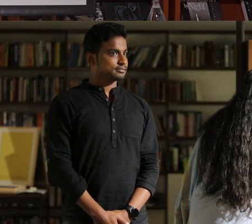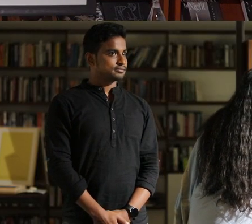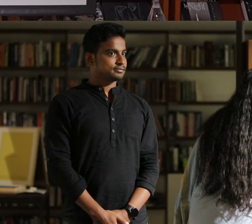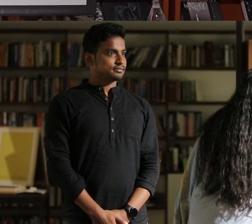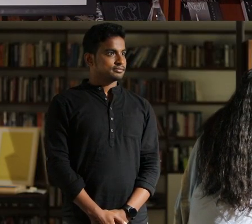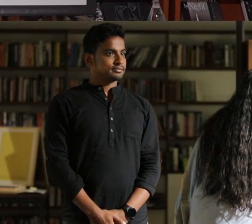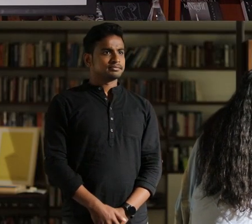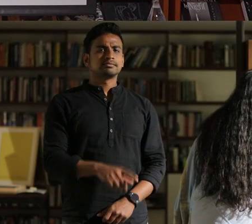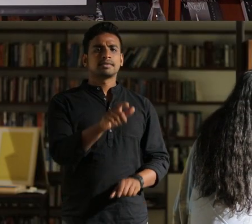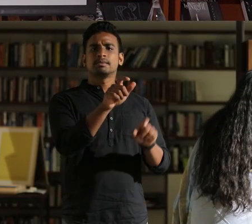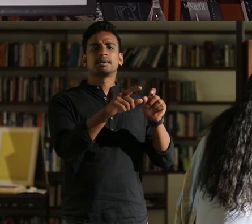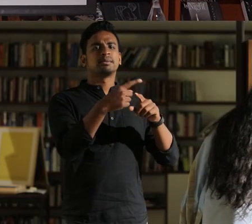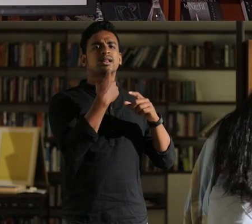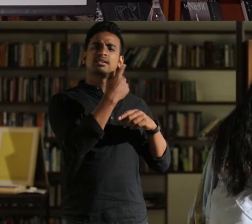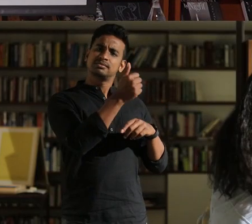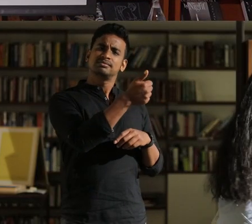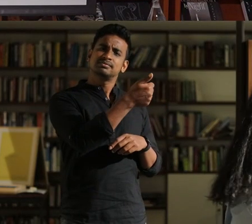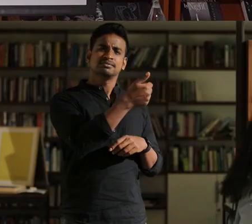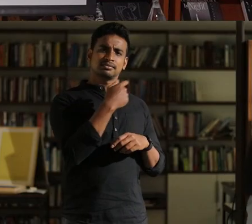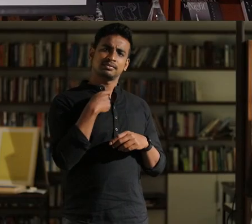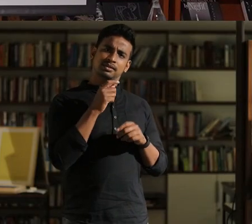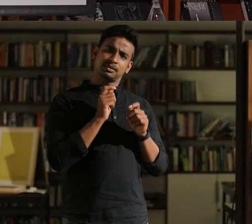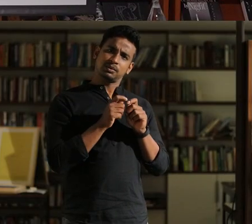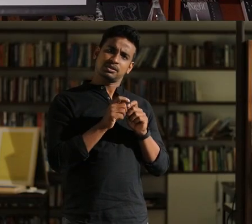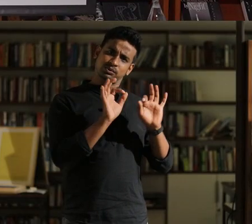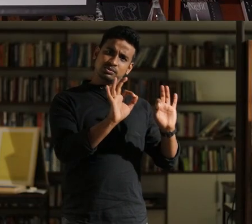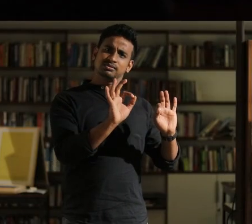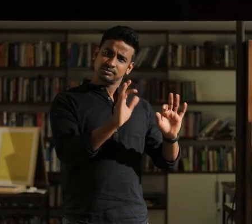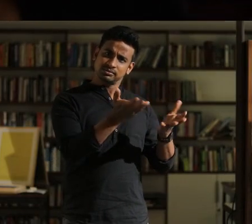Yeah, it's working. It's falling down. Okay.